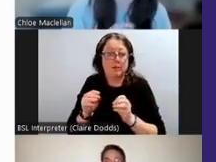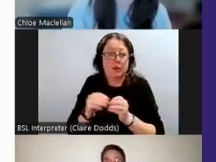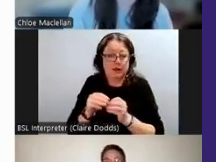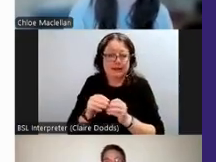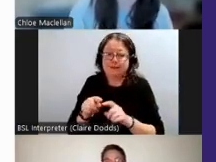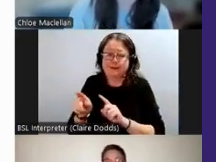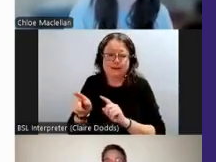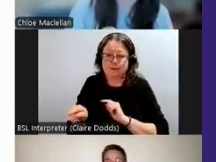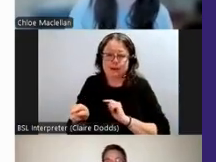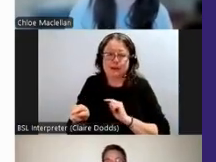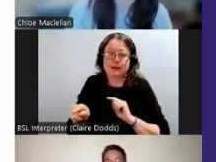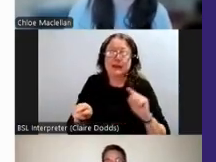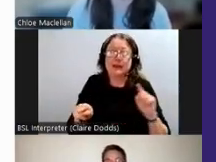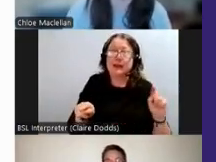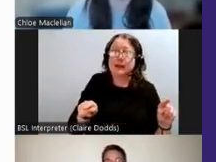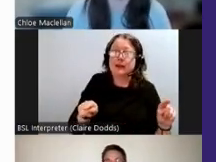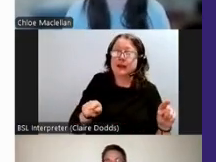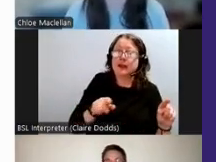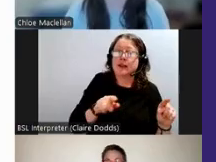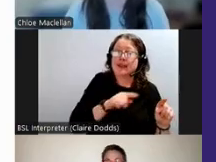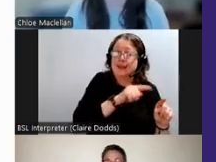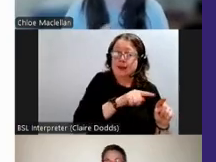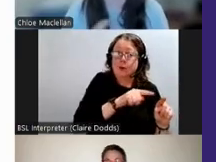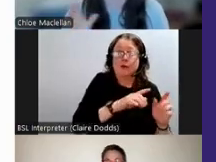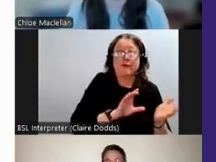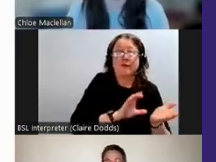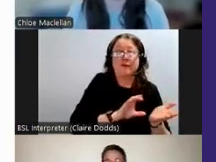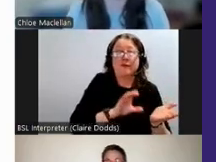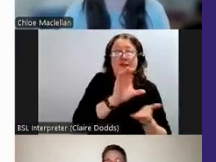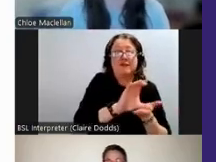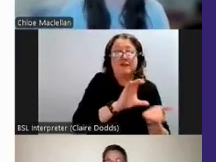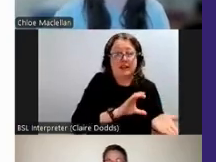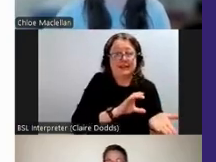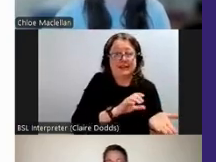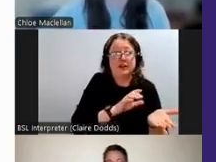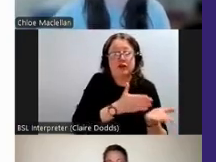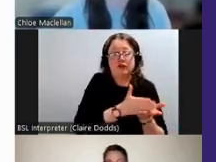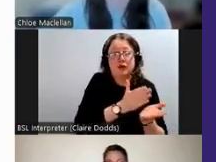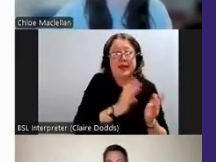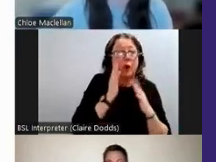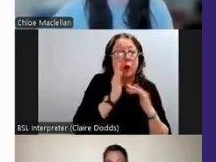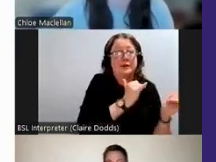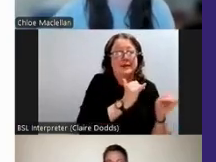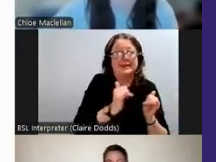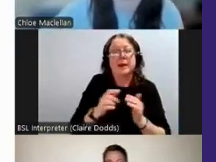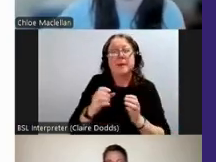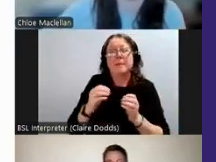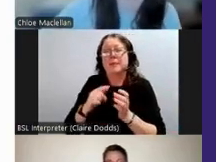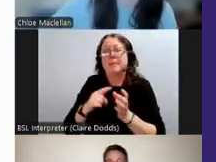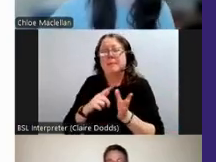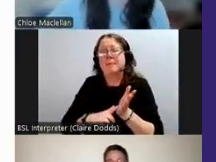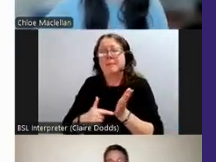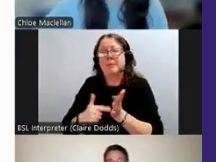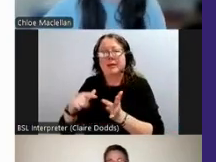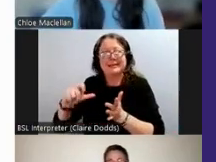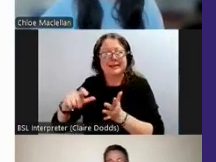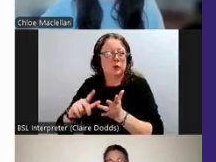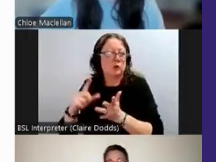the Kids and Museums funded that audit, whereas the Baltic was one that we did a few years ago. It's one of the first in arts and